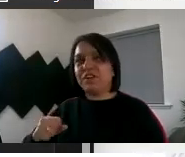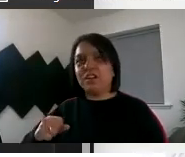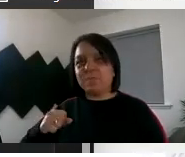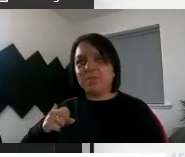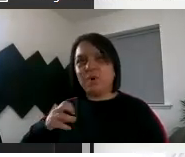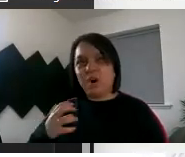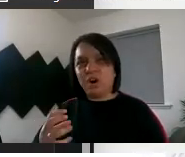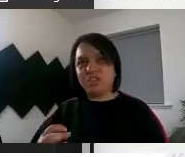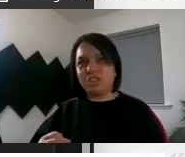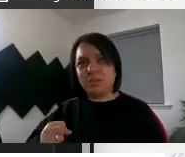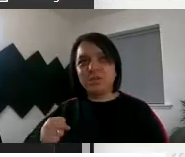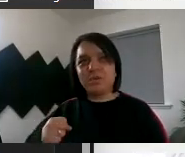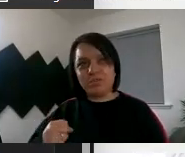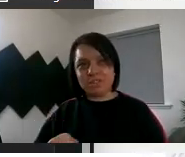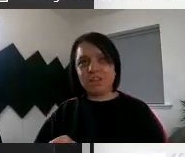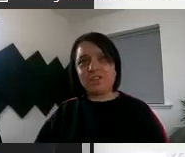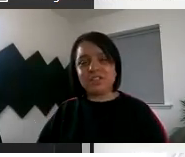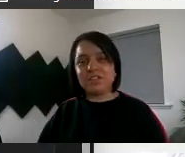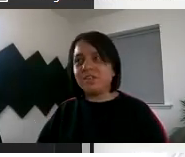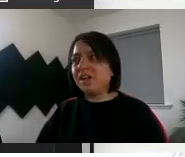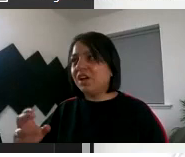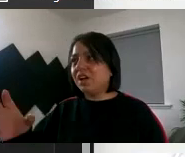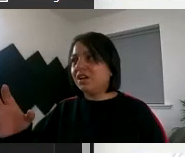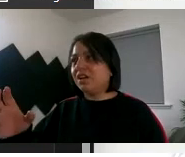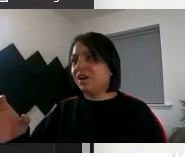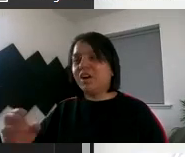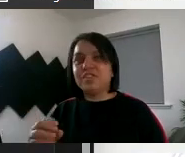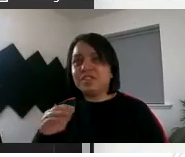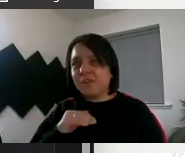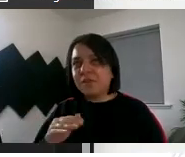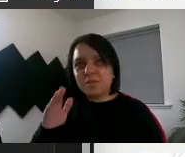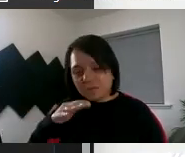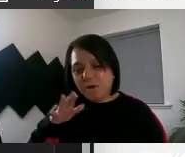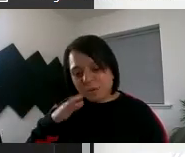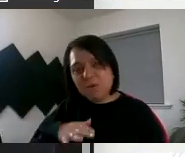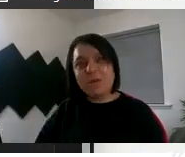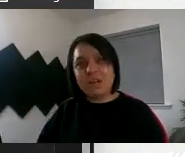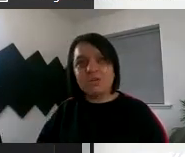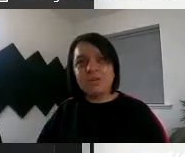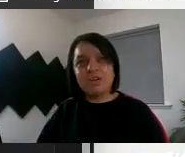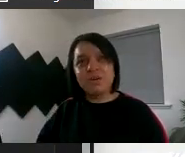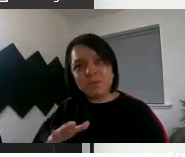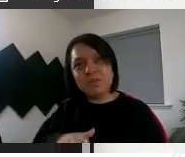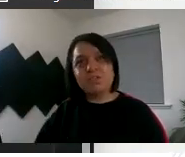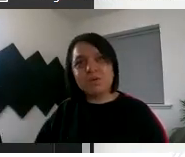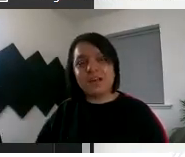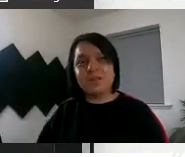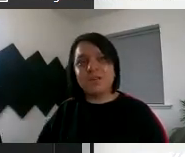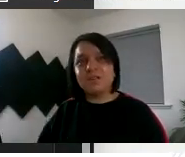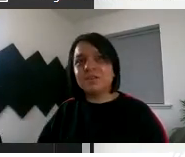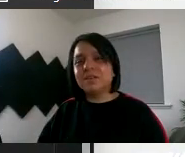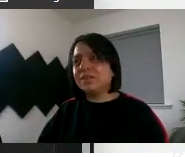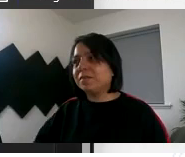think Scotland's a bit more harsh, a bit more aggressive. The Irish is a bit more mellow, a bit more toned